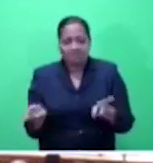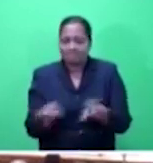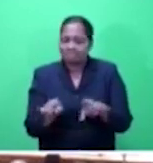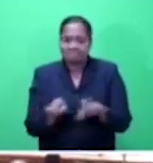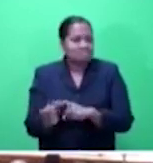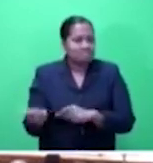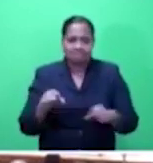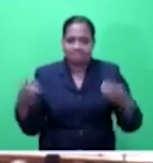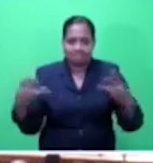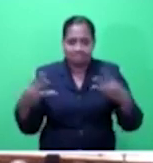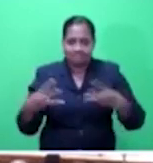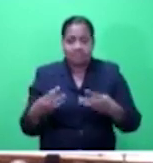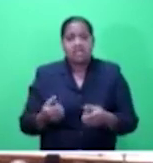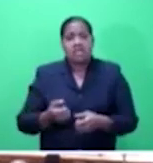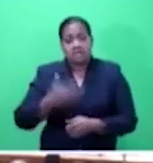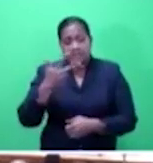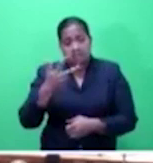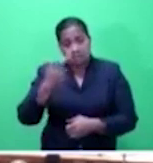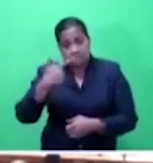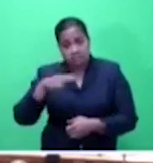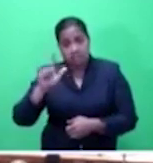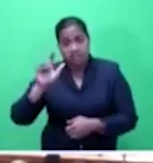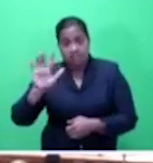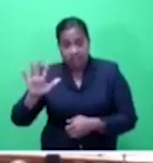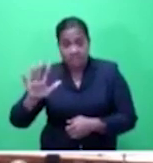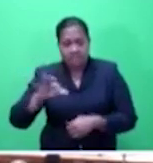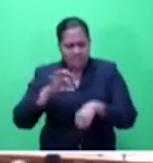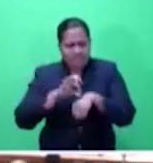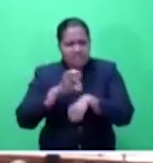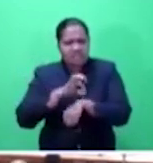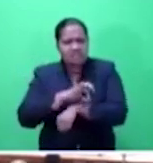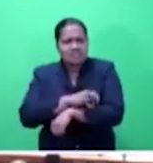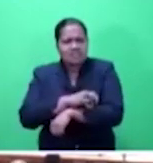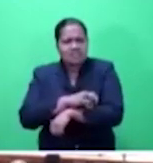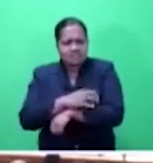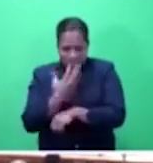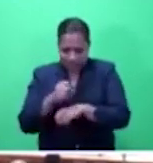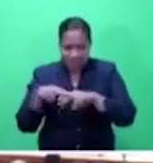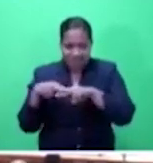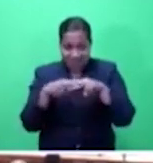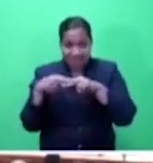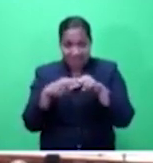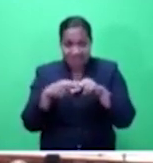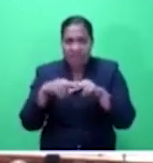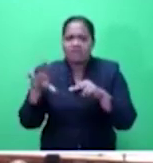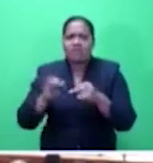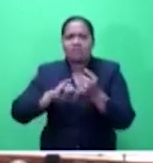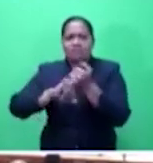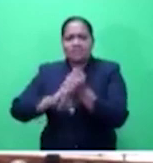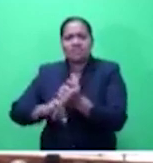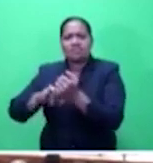In 1875, measles arrived at Fiji's shores when one of the chiefs visited New South Wales.